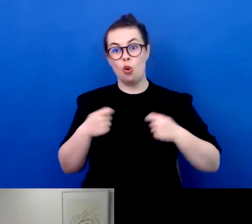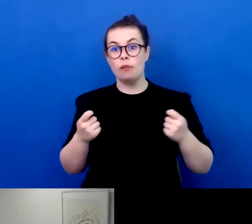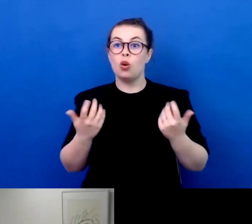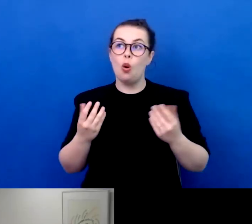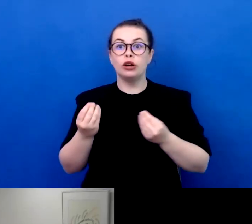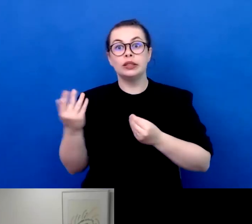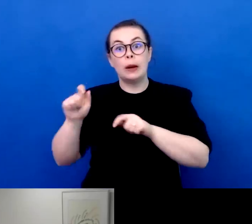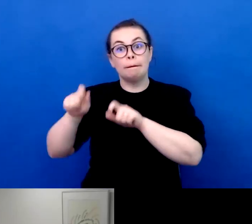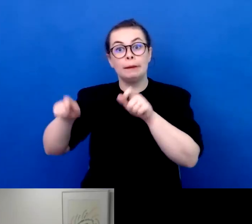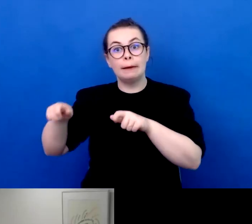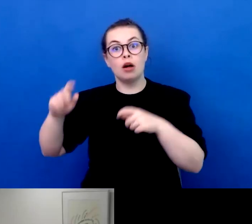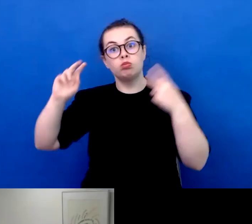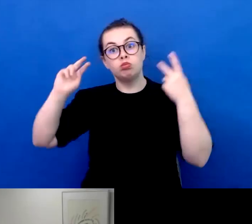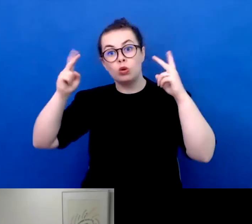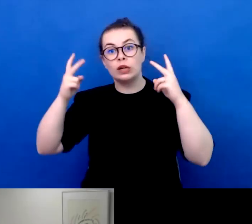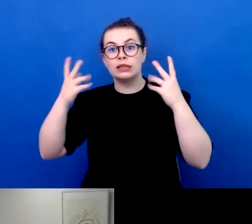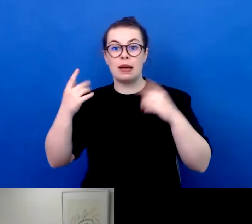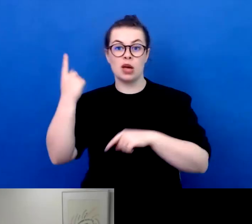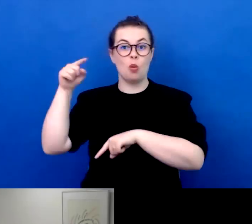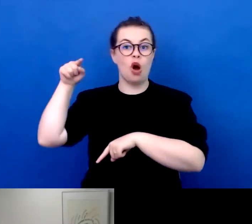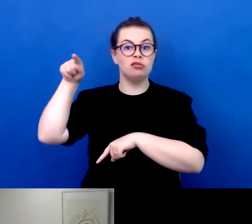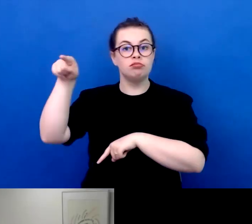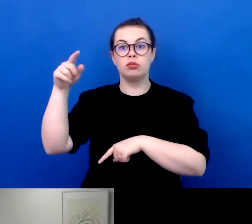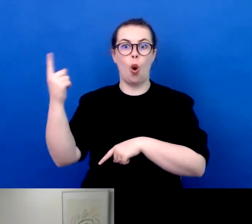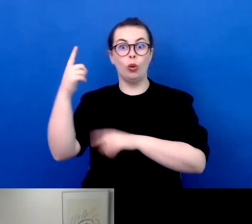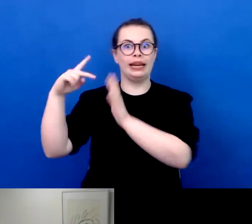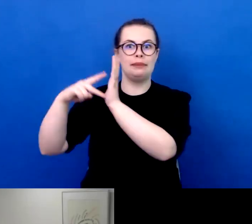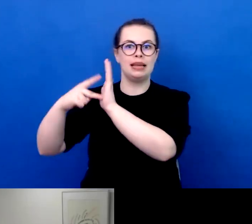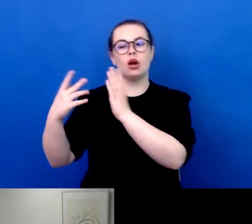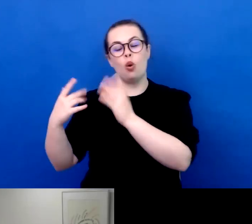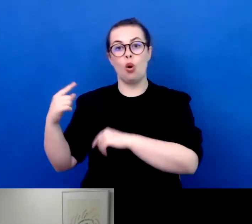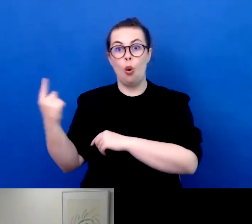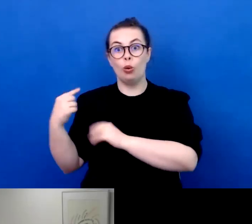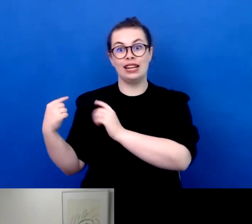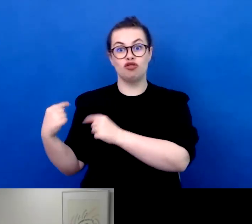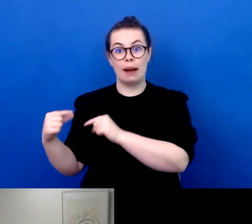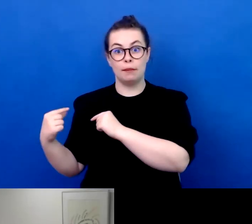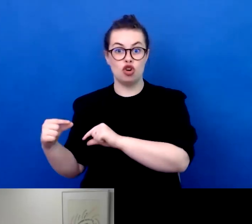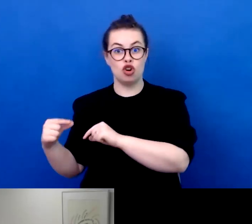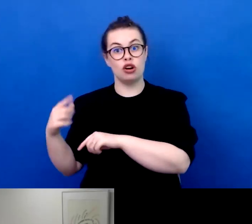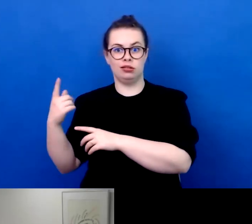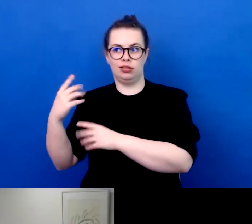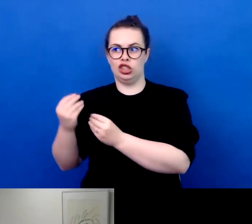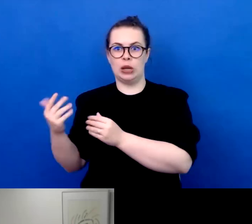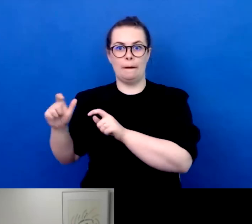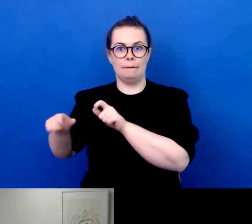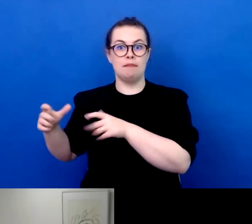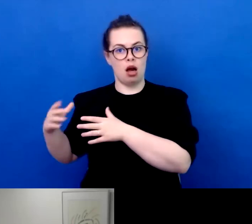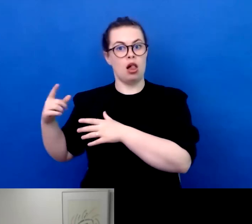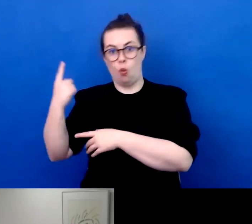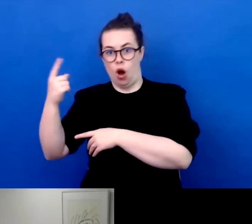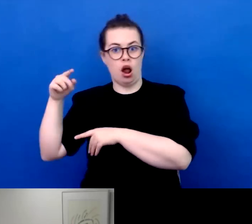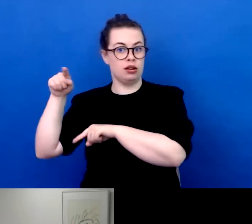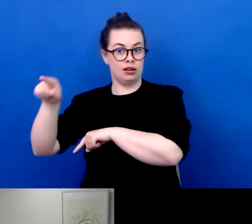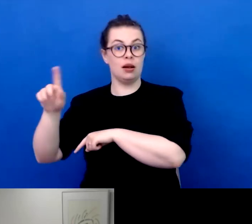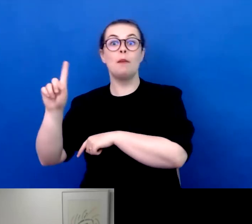go through one stream primarily, in other circumstances or in other populations, for a